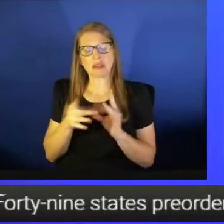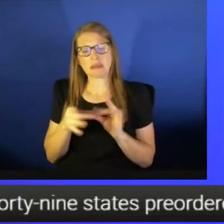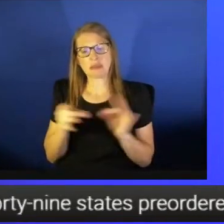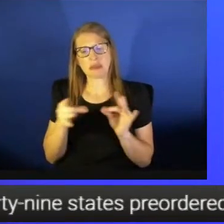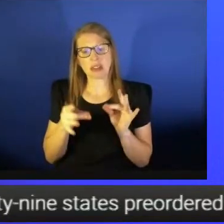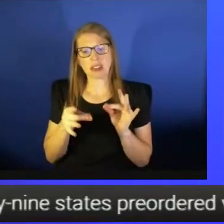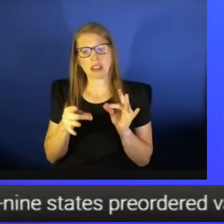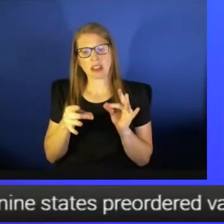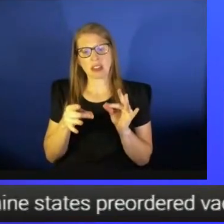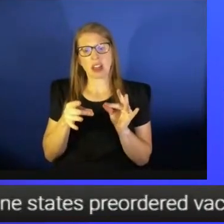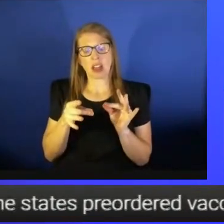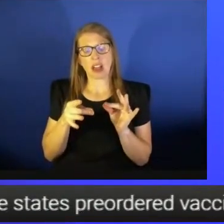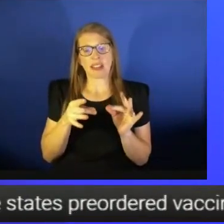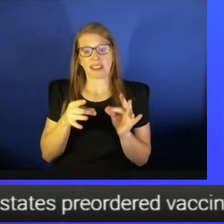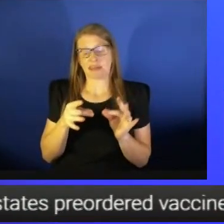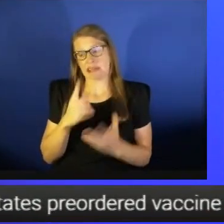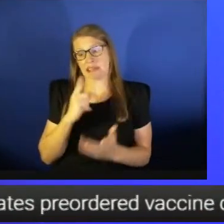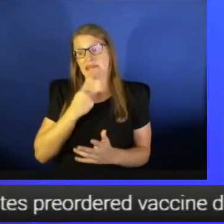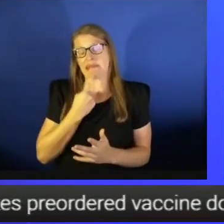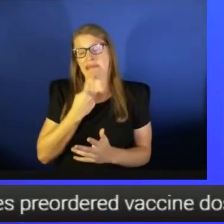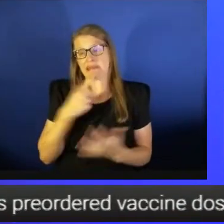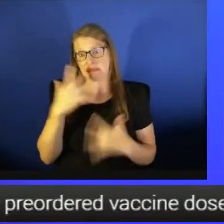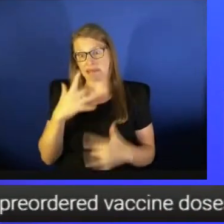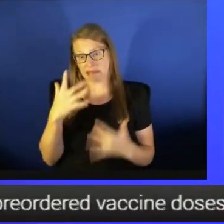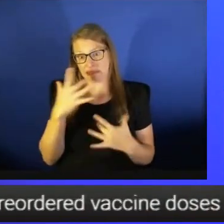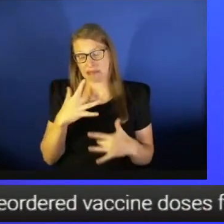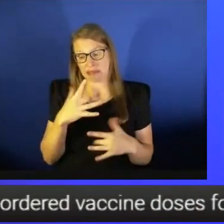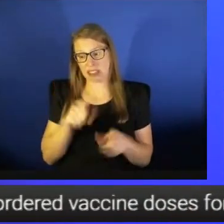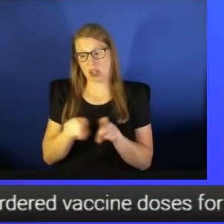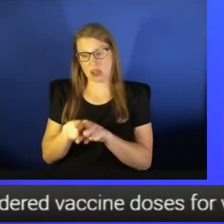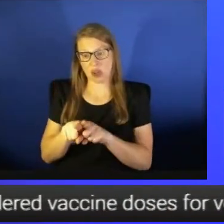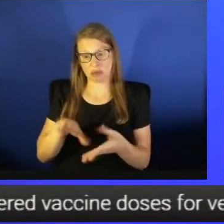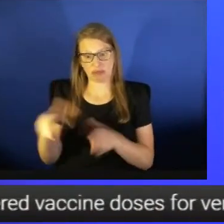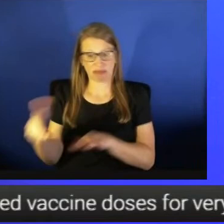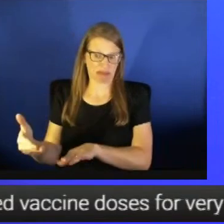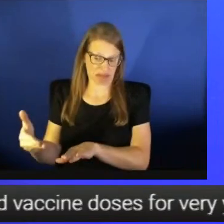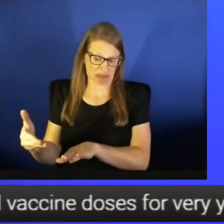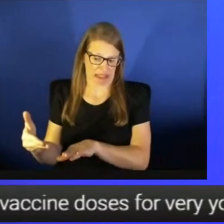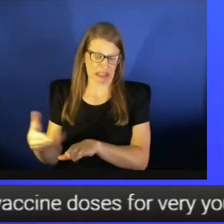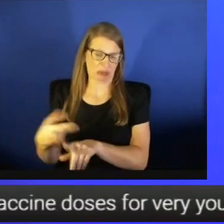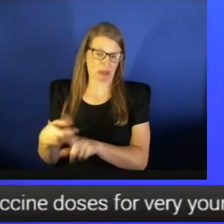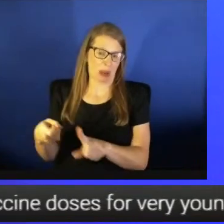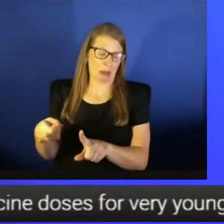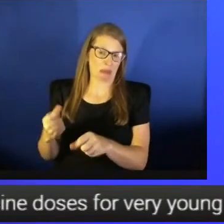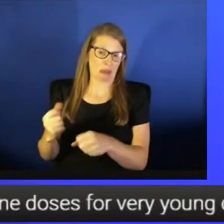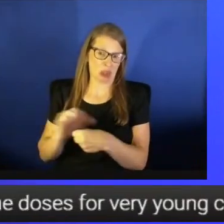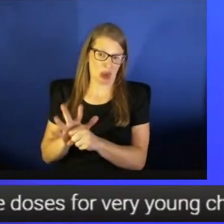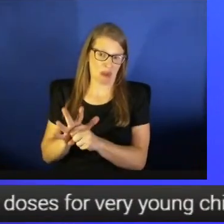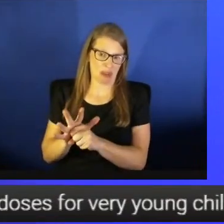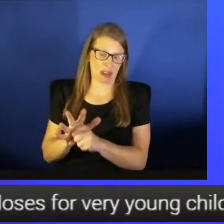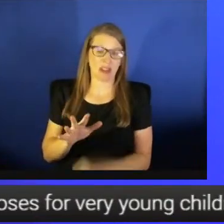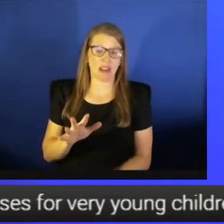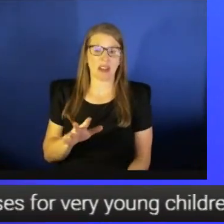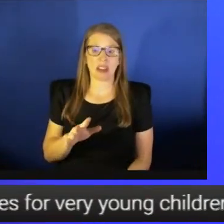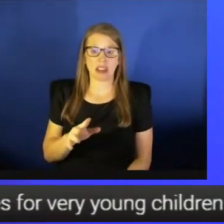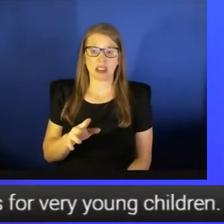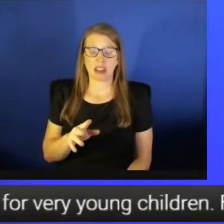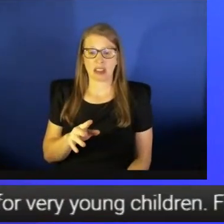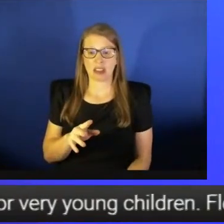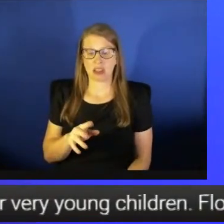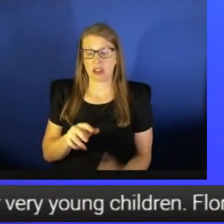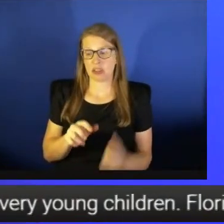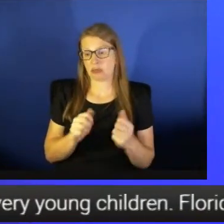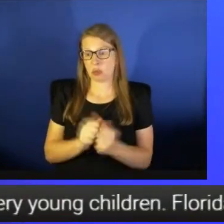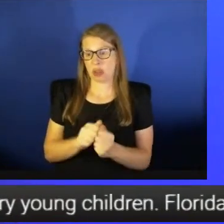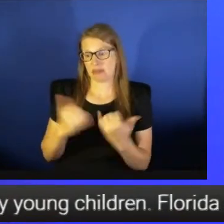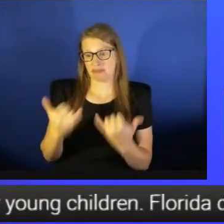morbidity, the children getting sick and the mortality, about half of it or 2/3 of it is in those kids with coexisting conditions. And so you